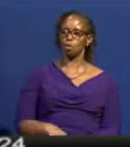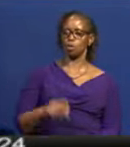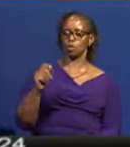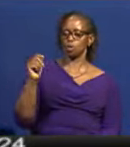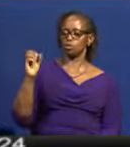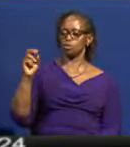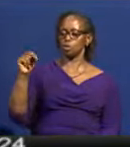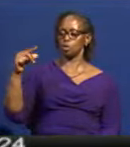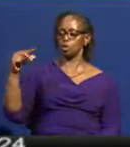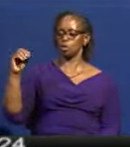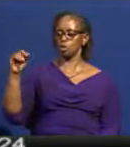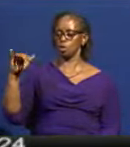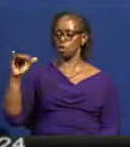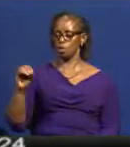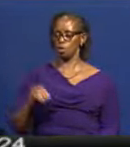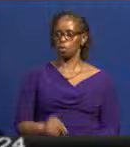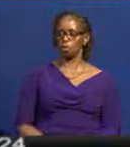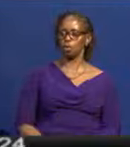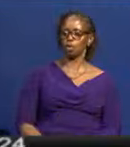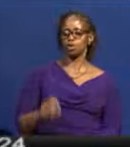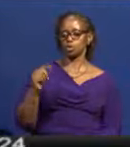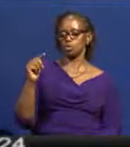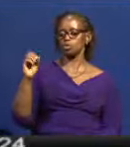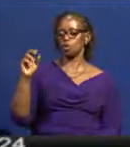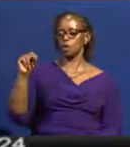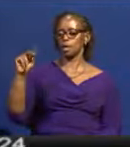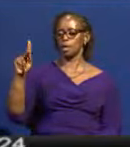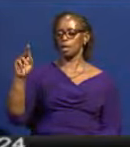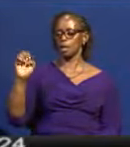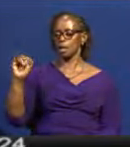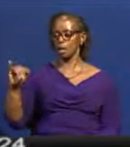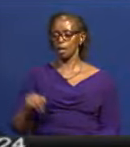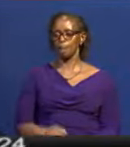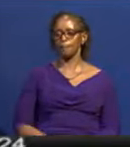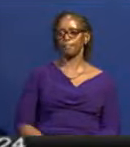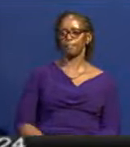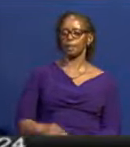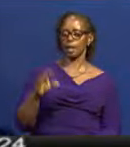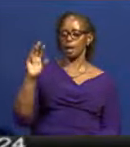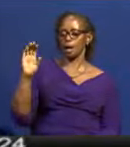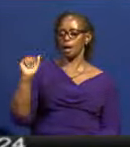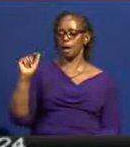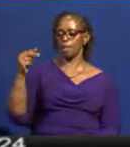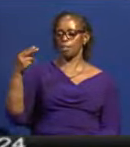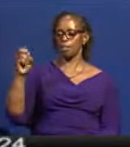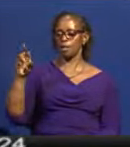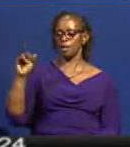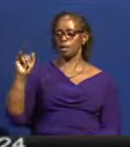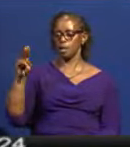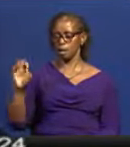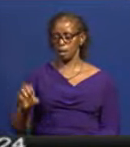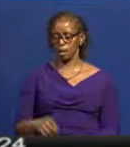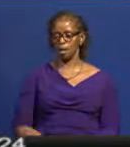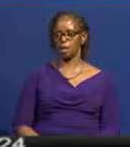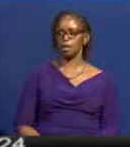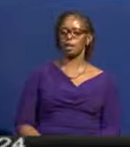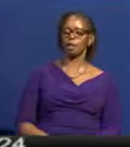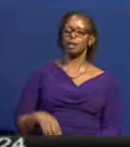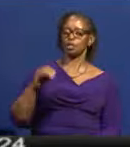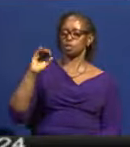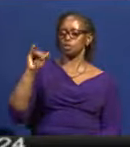Tongoyo, Rebecca Tongay, Catherine Wambilinya, John Makali of